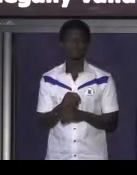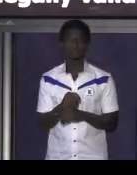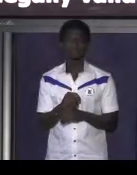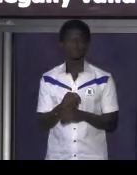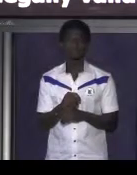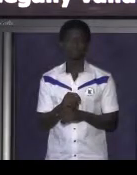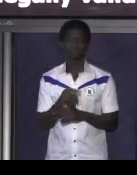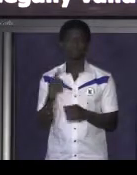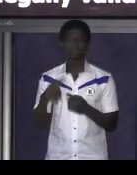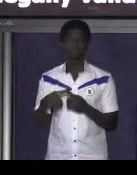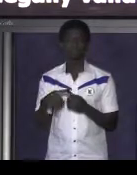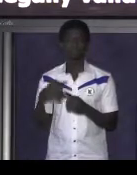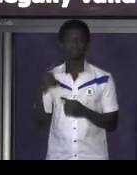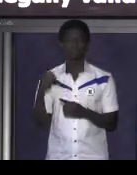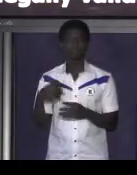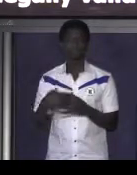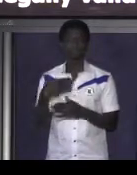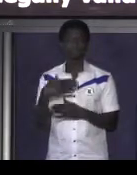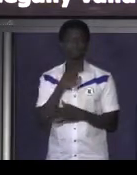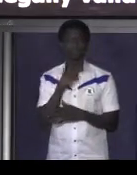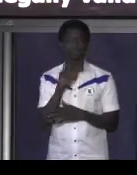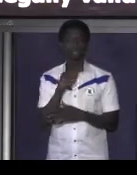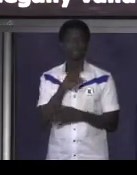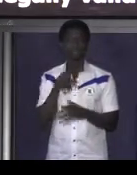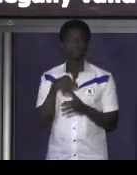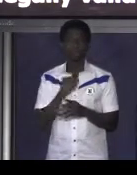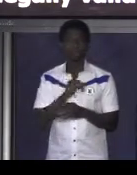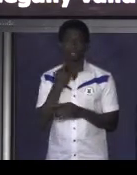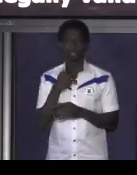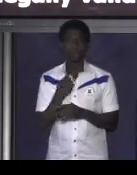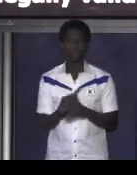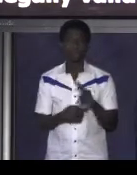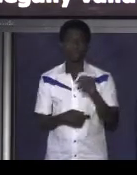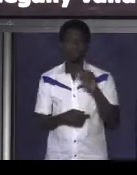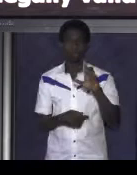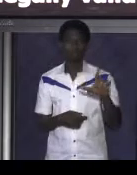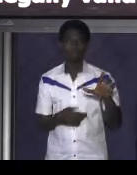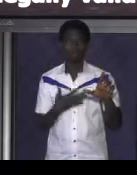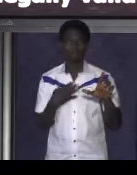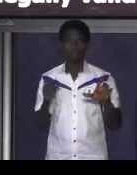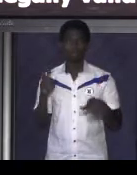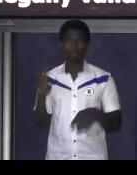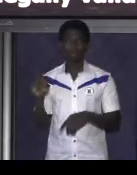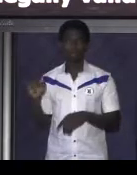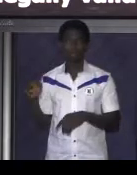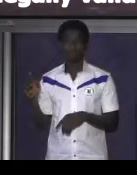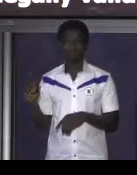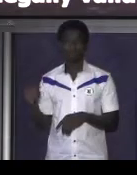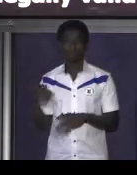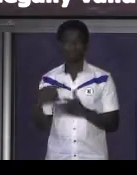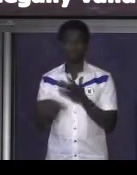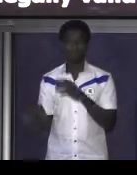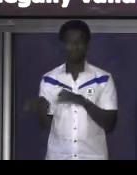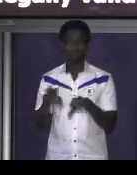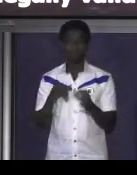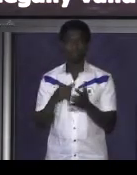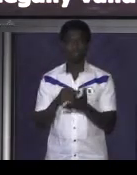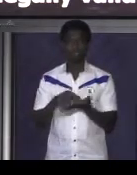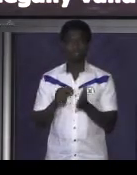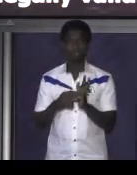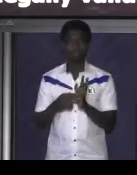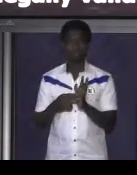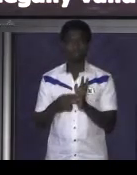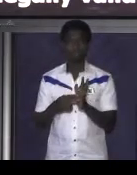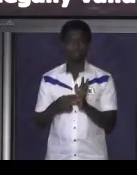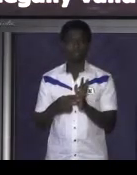Now to the next question. When I say null and void, what does it mean? Null and what does